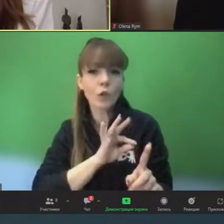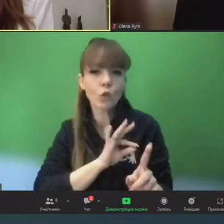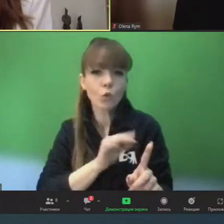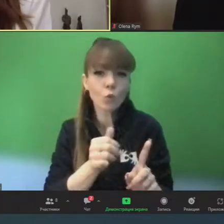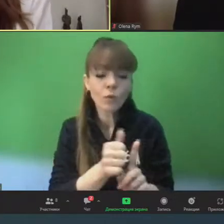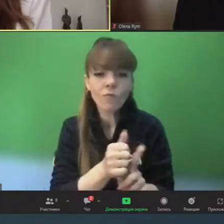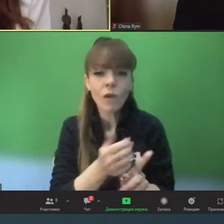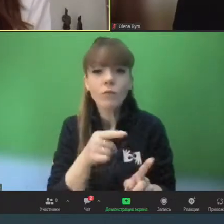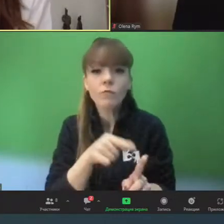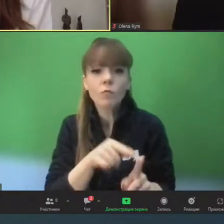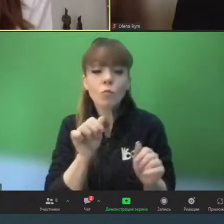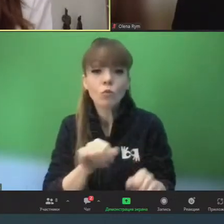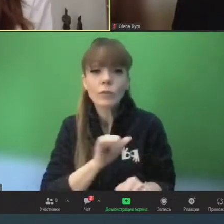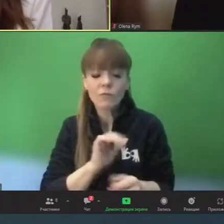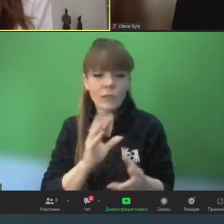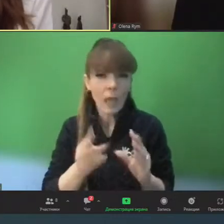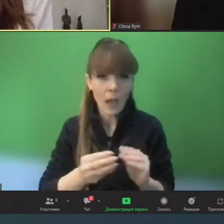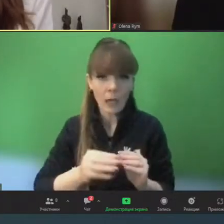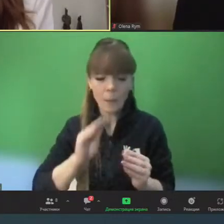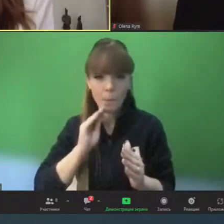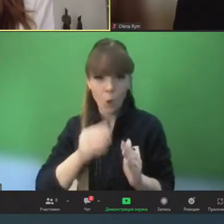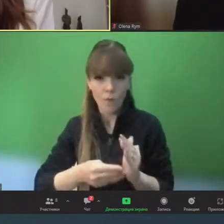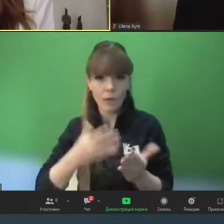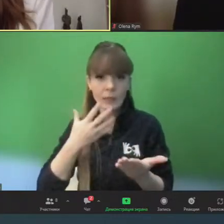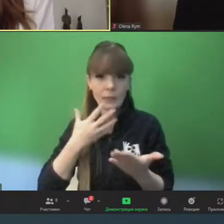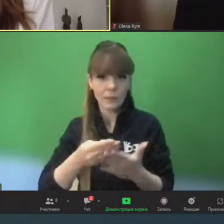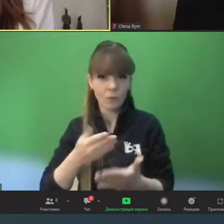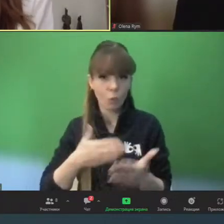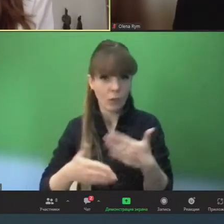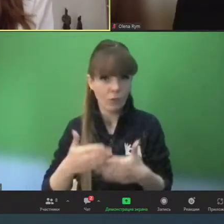special mechanisms of accessibility.